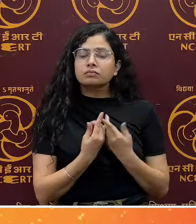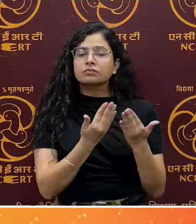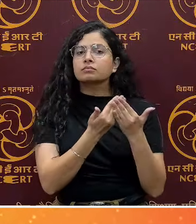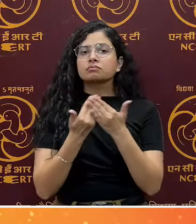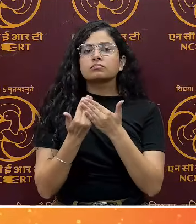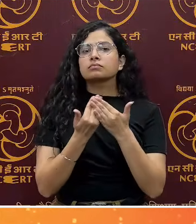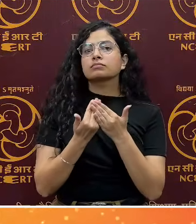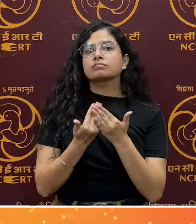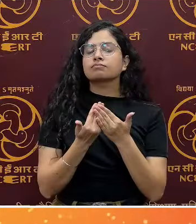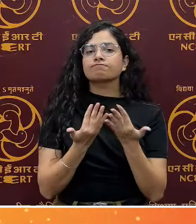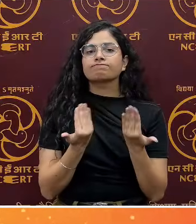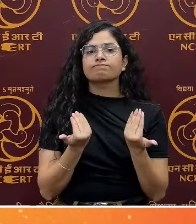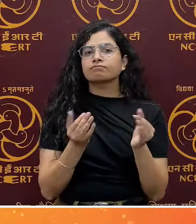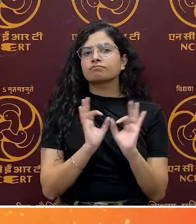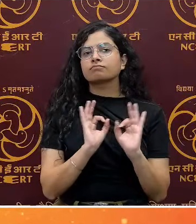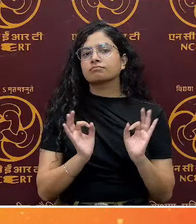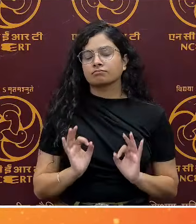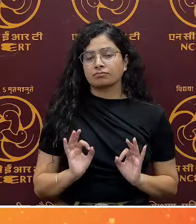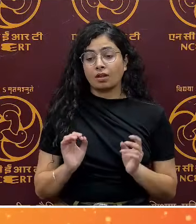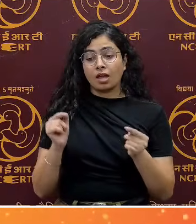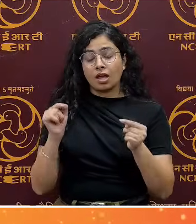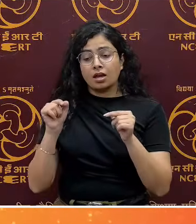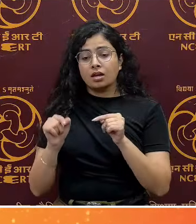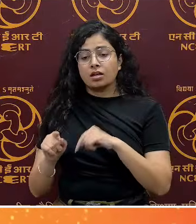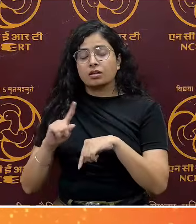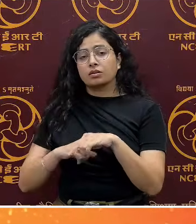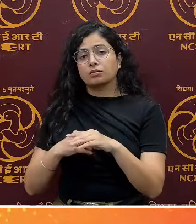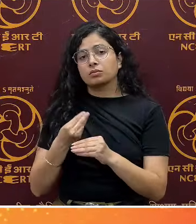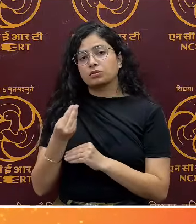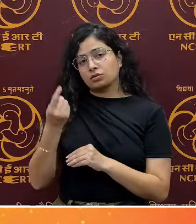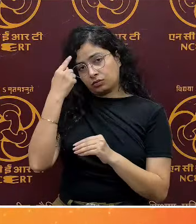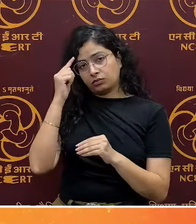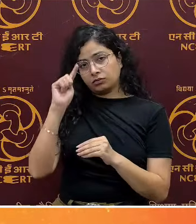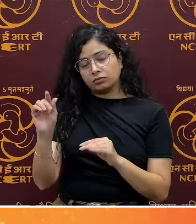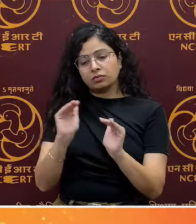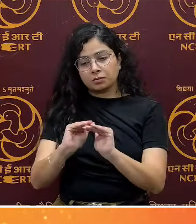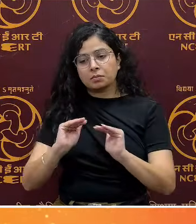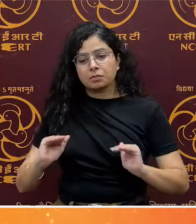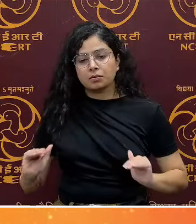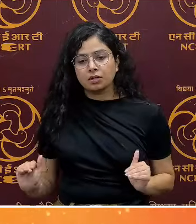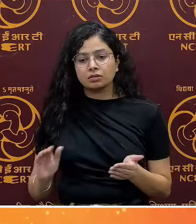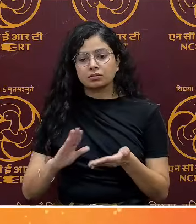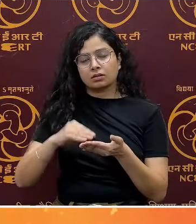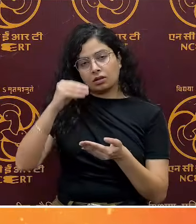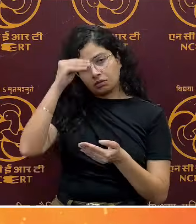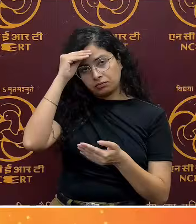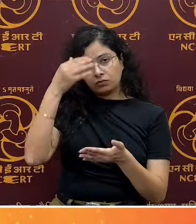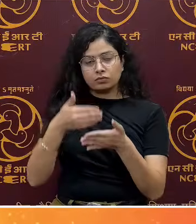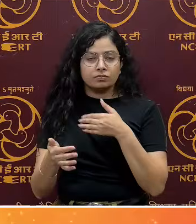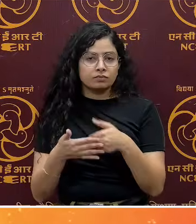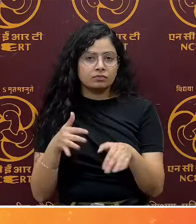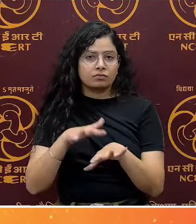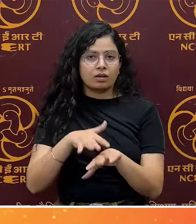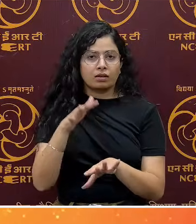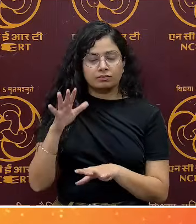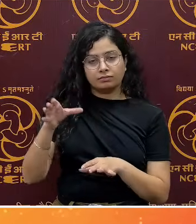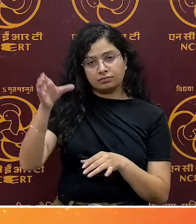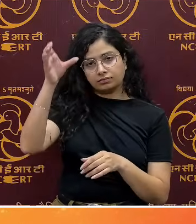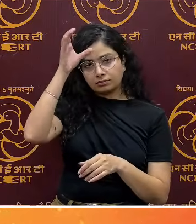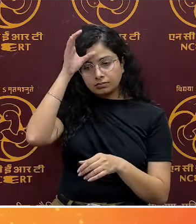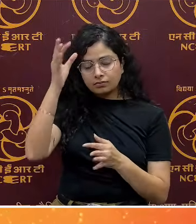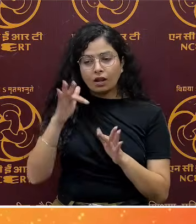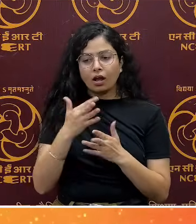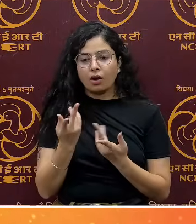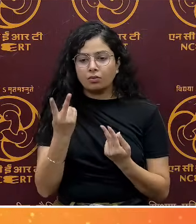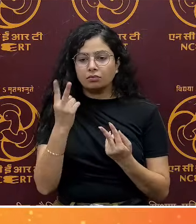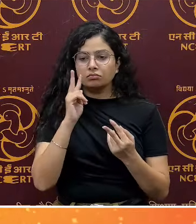schools. So this gives an opportunity for the students to learn the abstract concepts through the